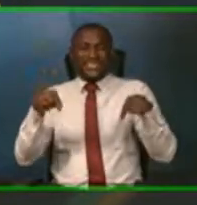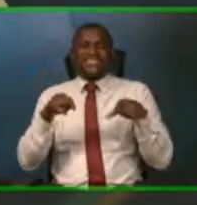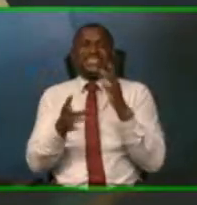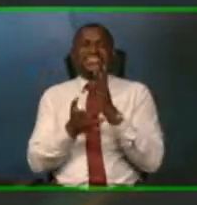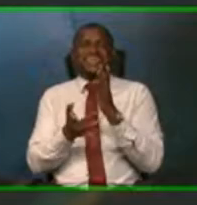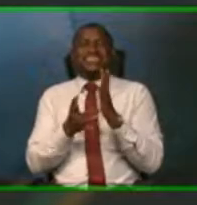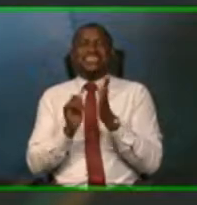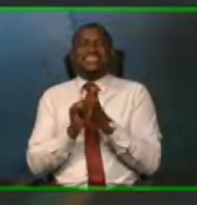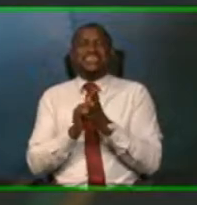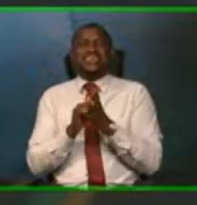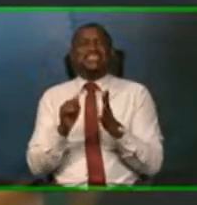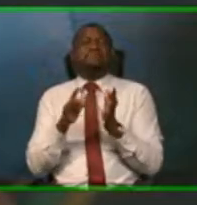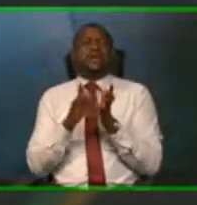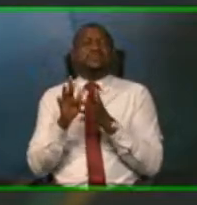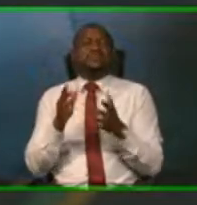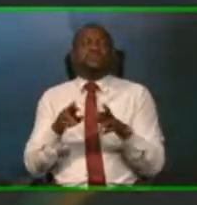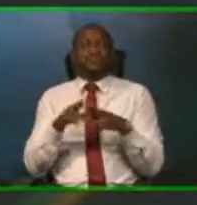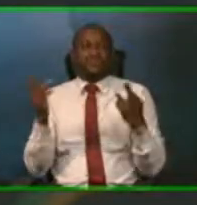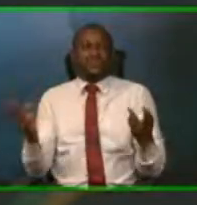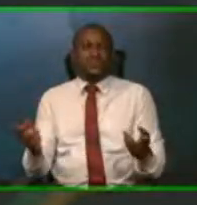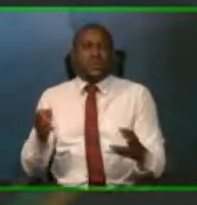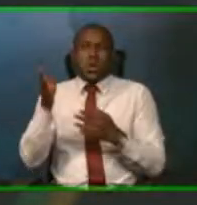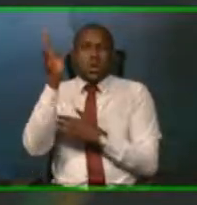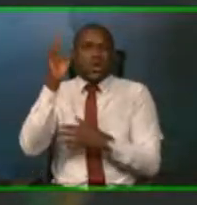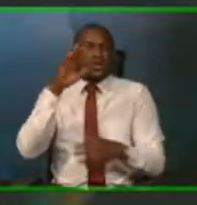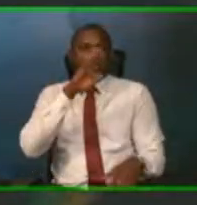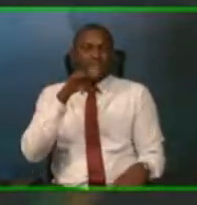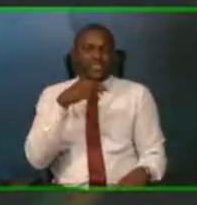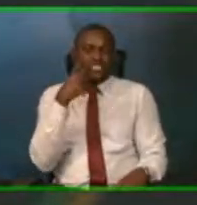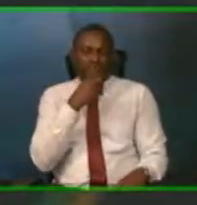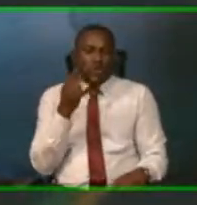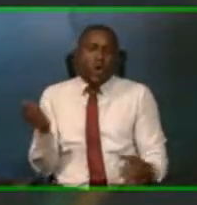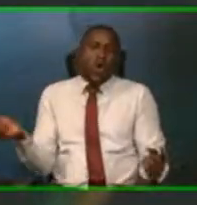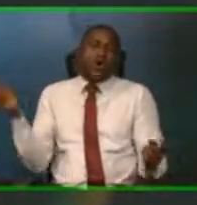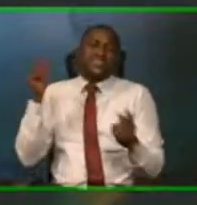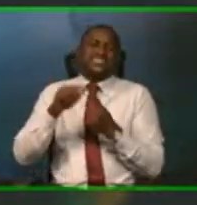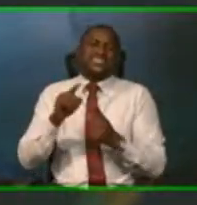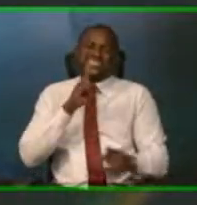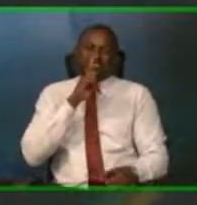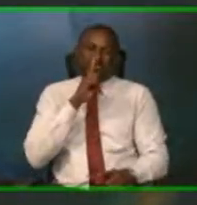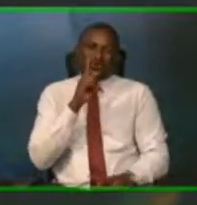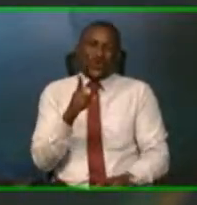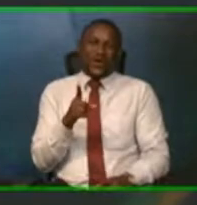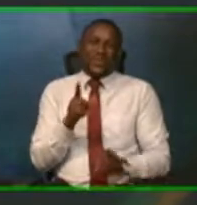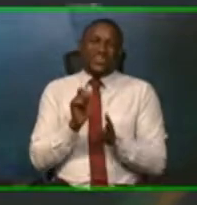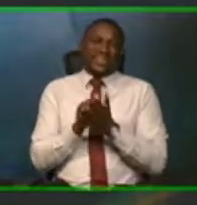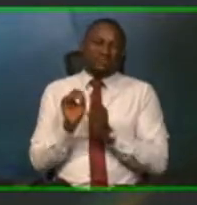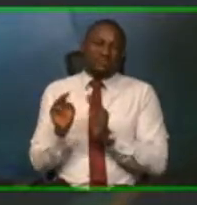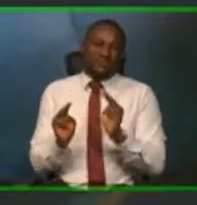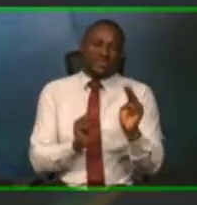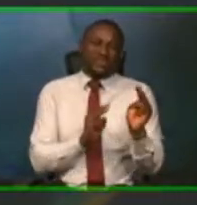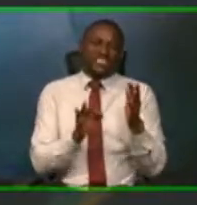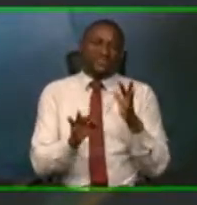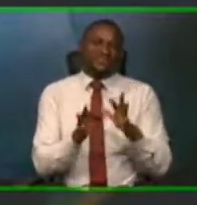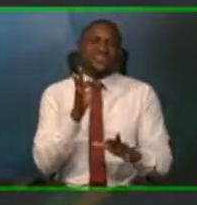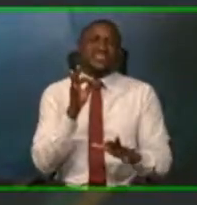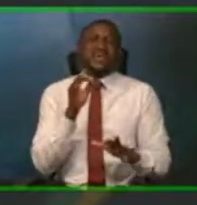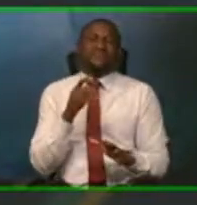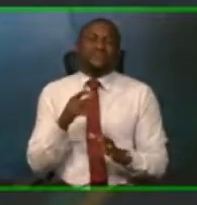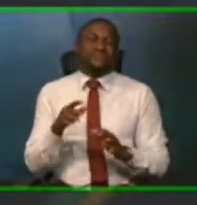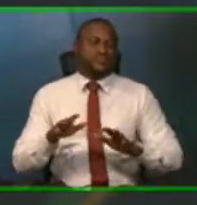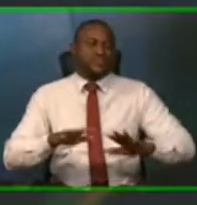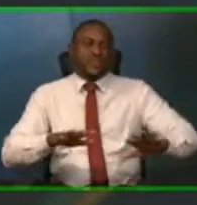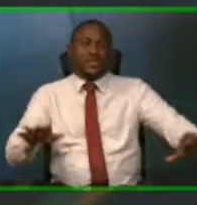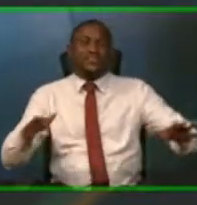the Bible reveals. God never spoke until he ascertained that the movement of the Spirit had set the